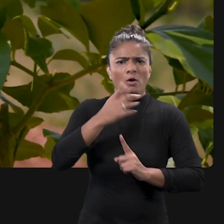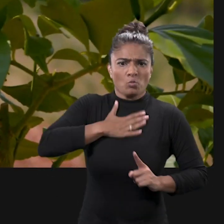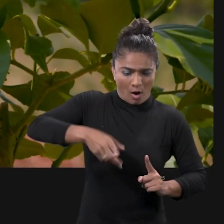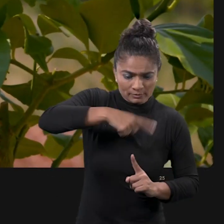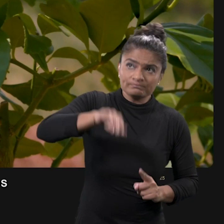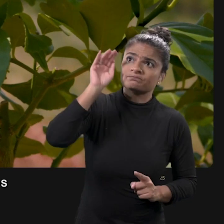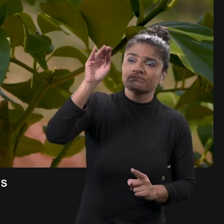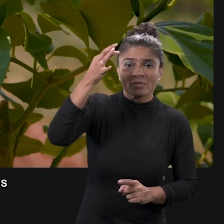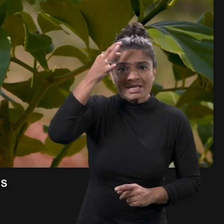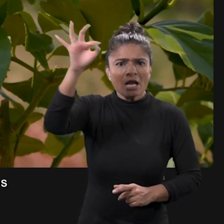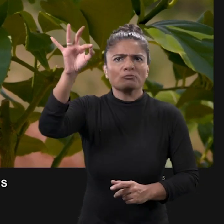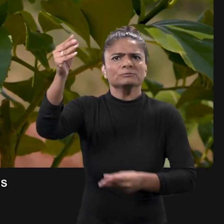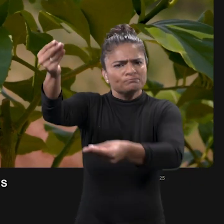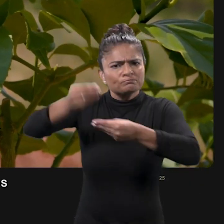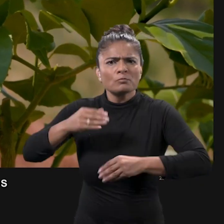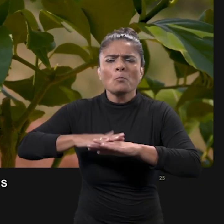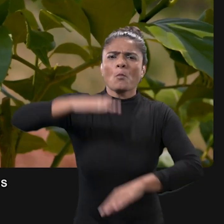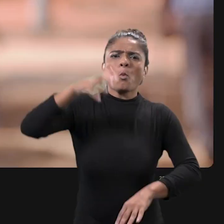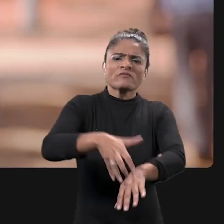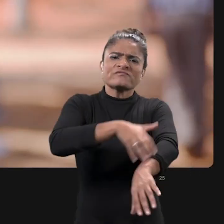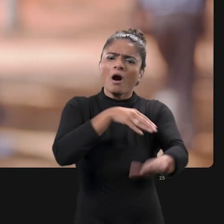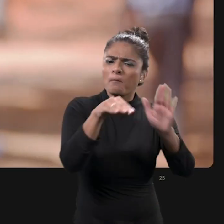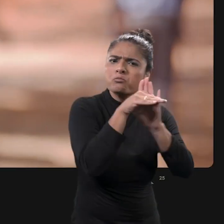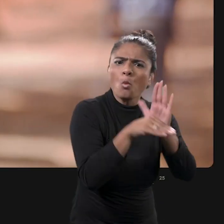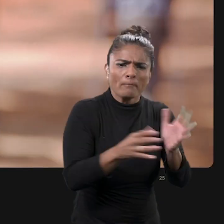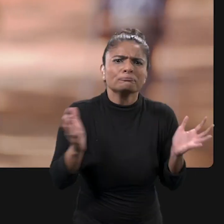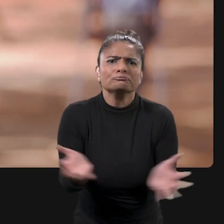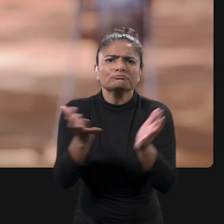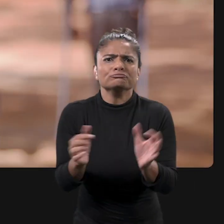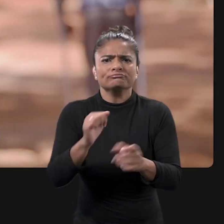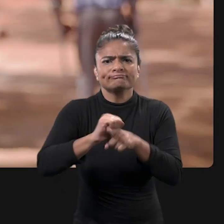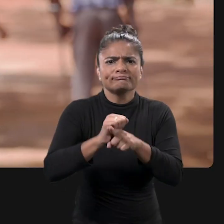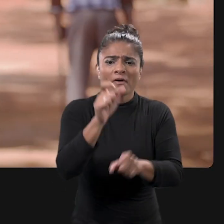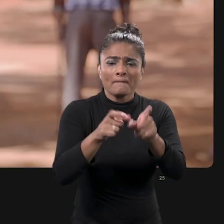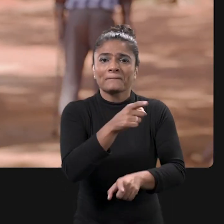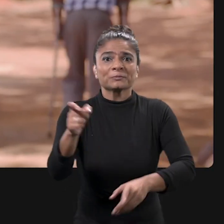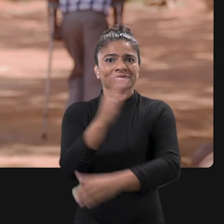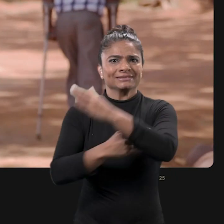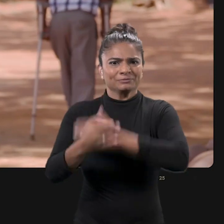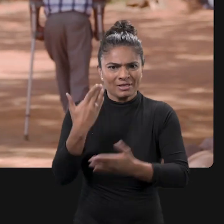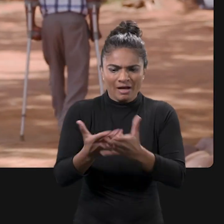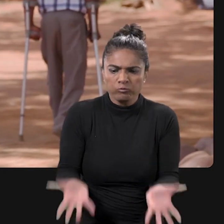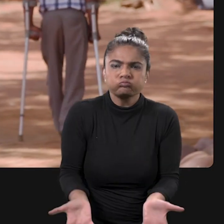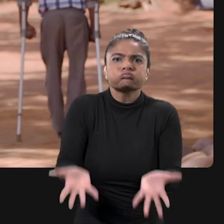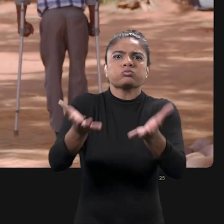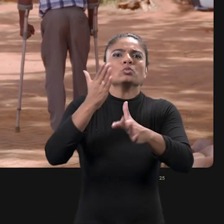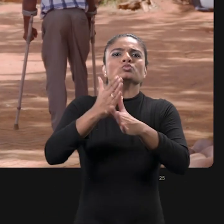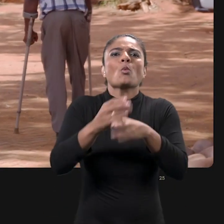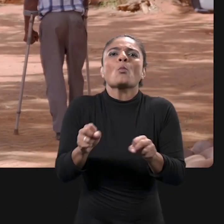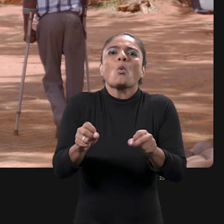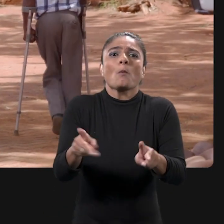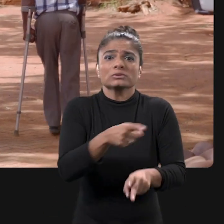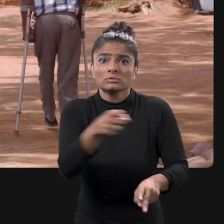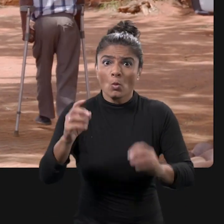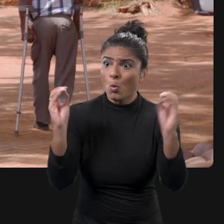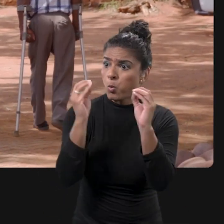to introduce more farming programs and initiatives for persons with disabilities, as this creates jobs for people in the community who